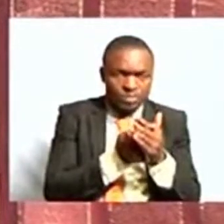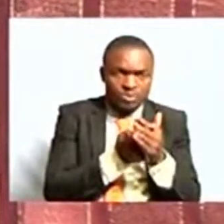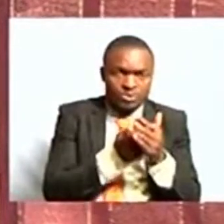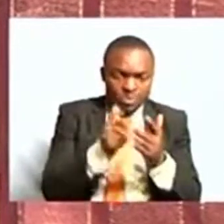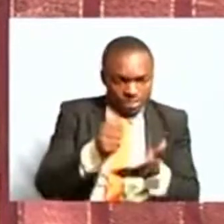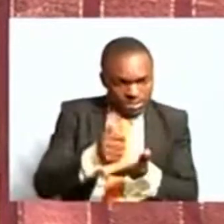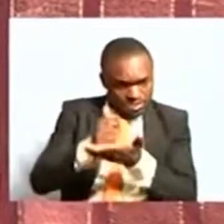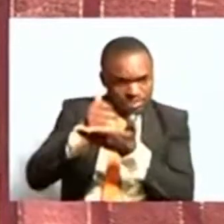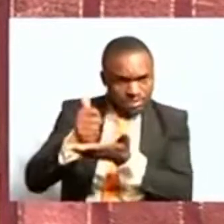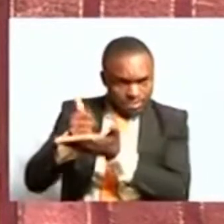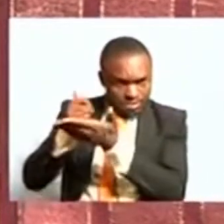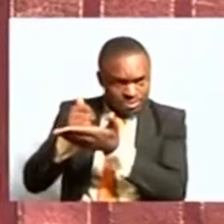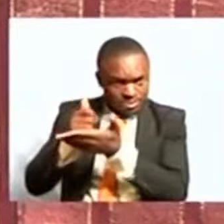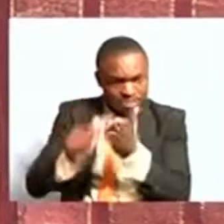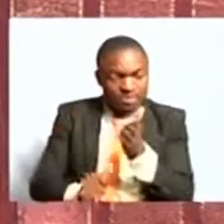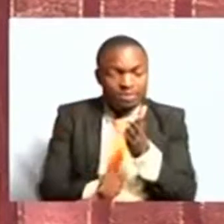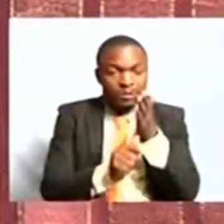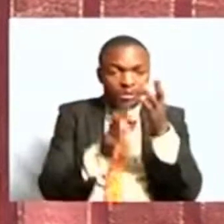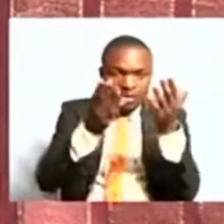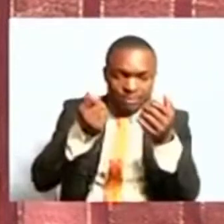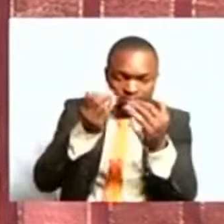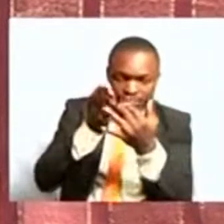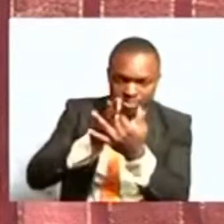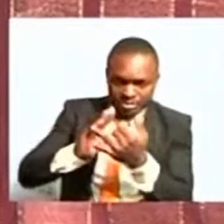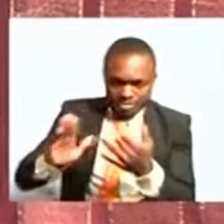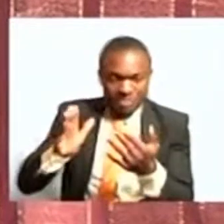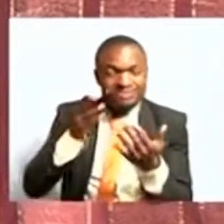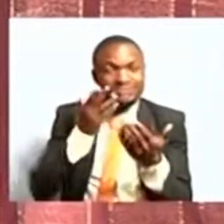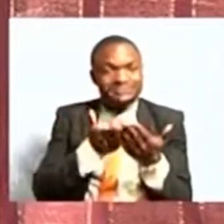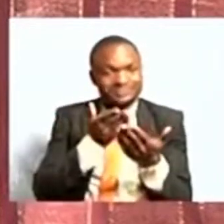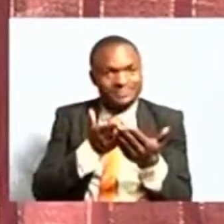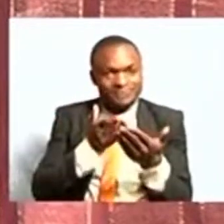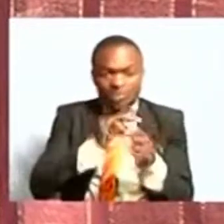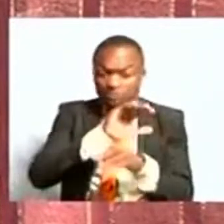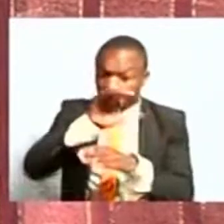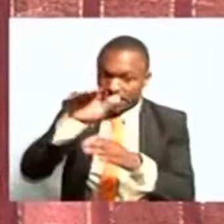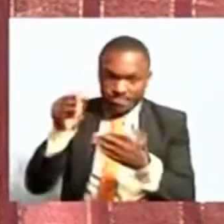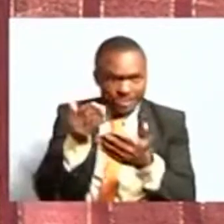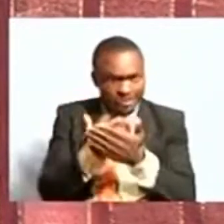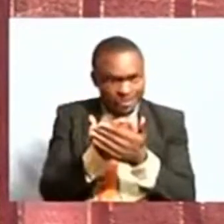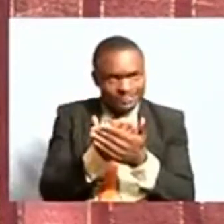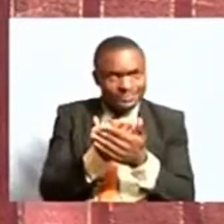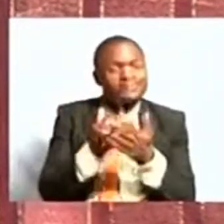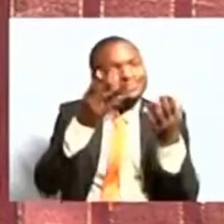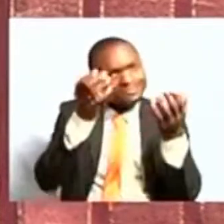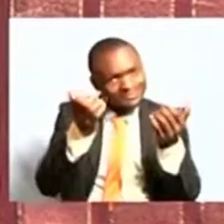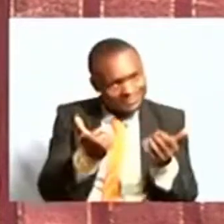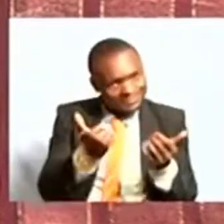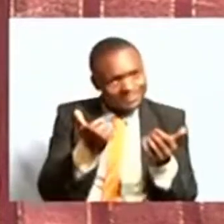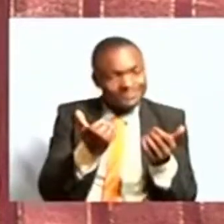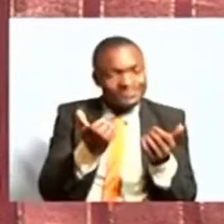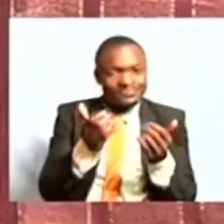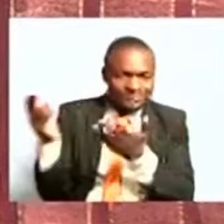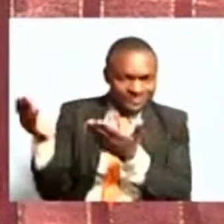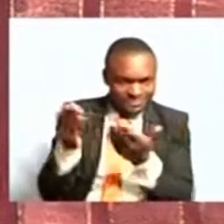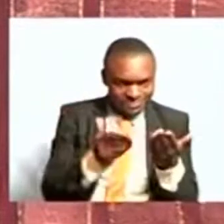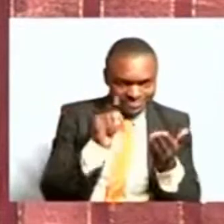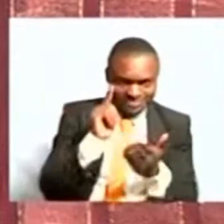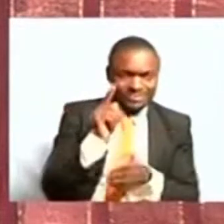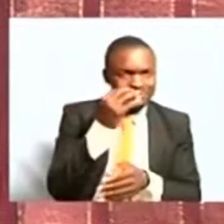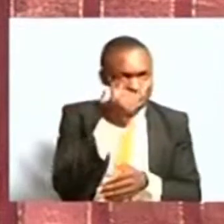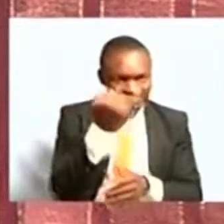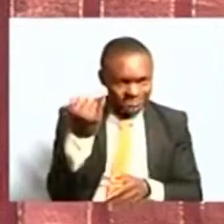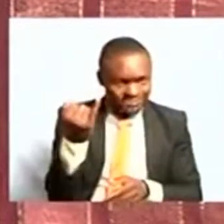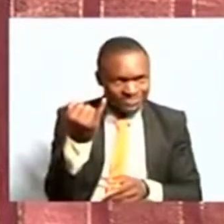So as an agency, we want to share this with everybody, and then we also want to bring in that issue,